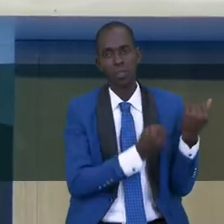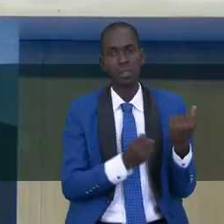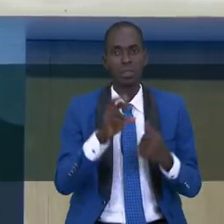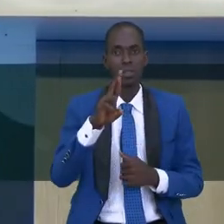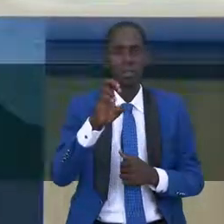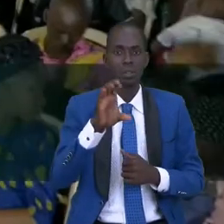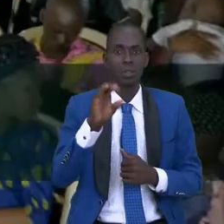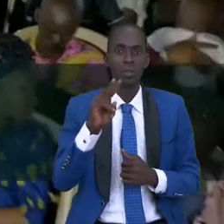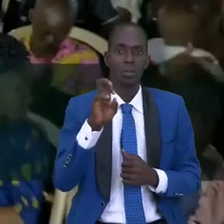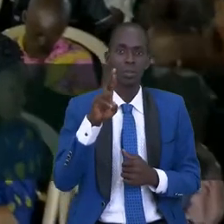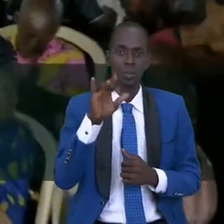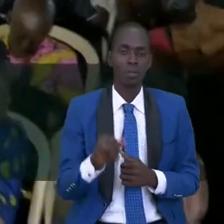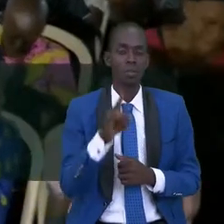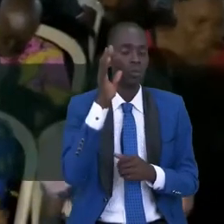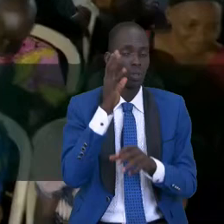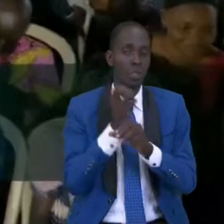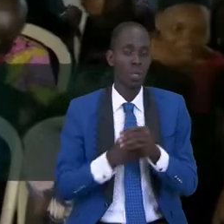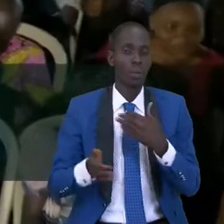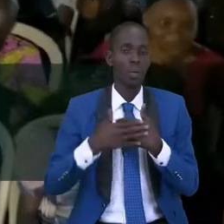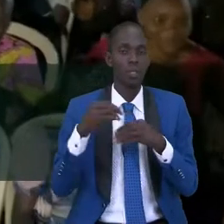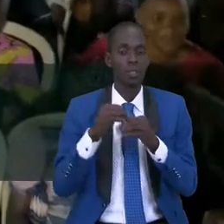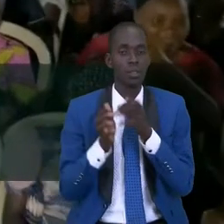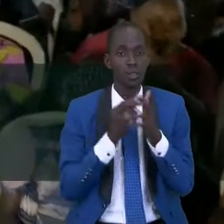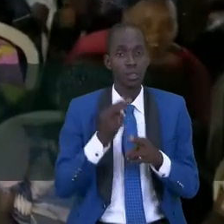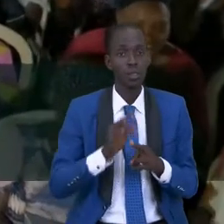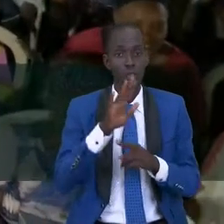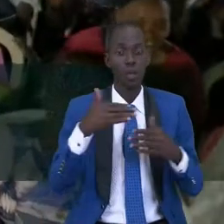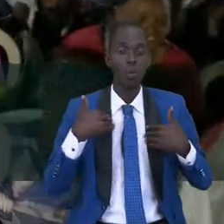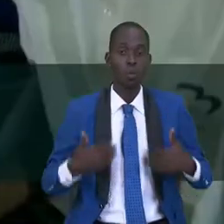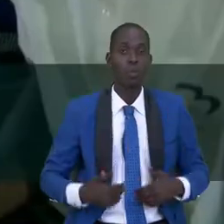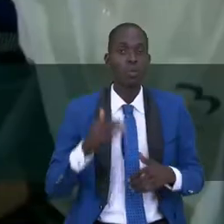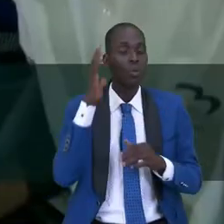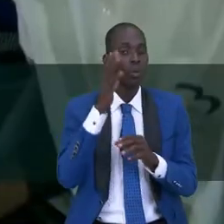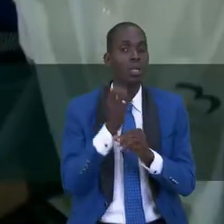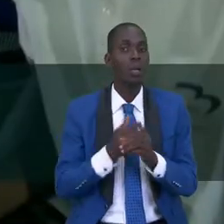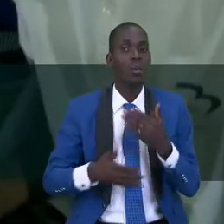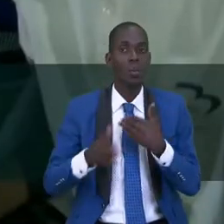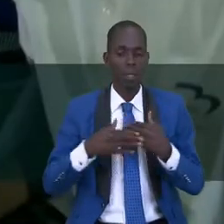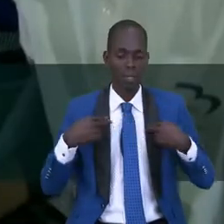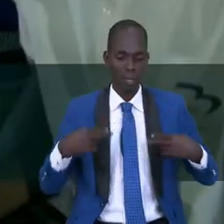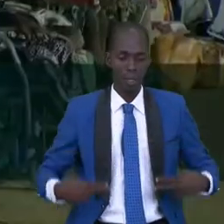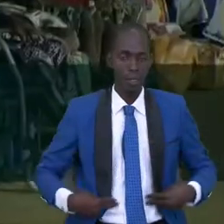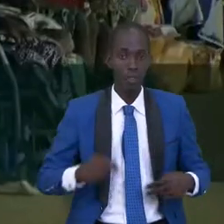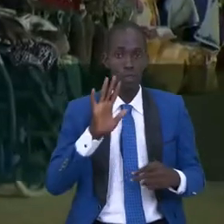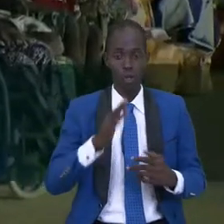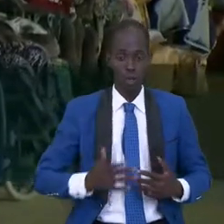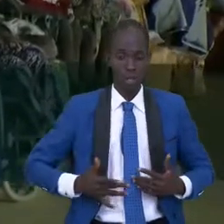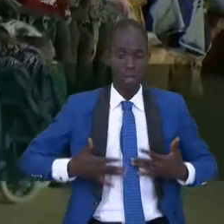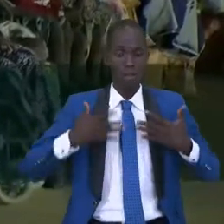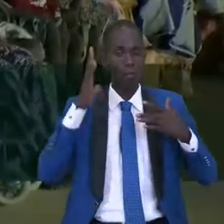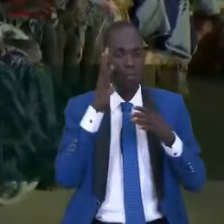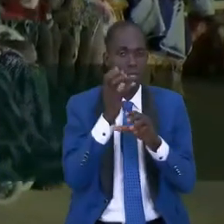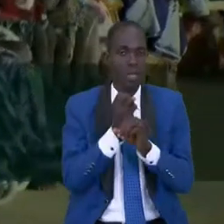will recover. Your body will recover health. Your life will recover